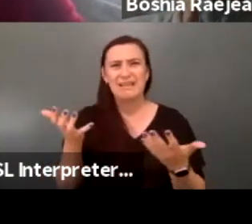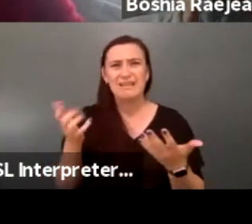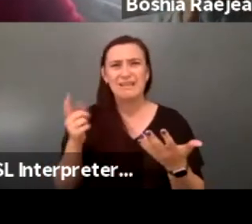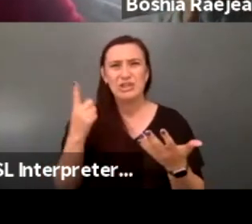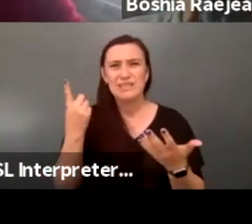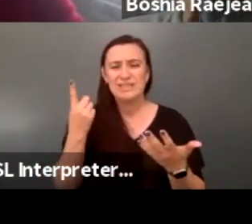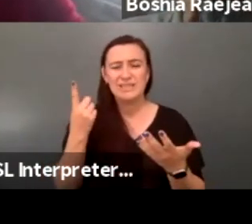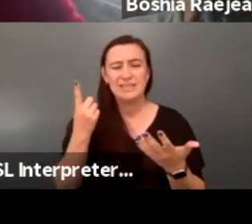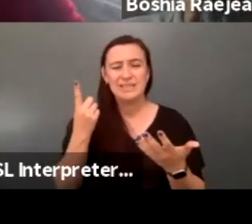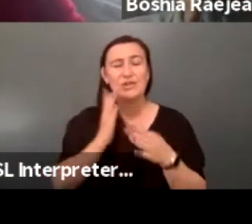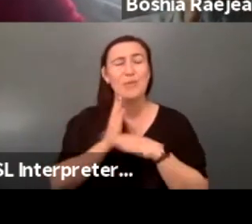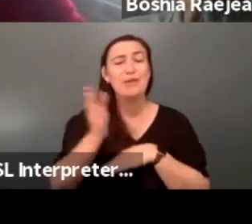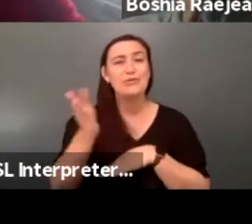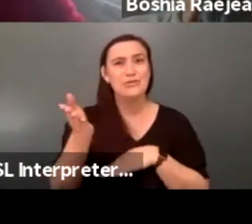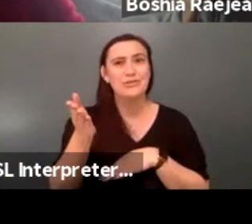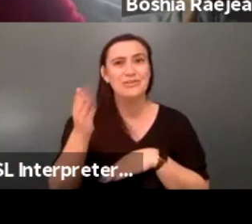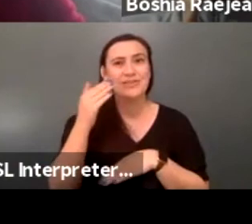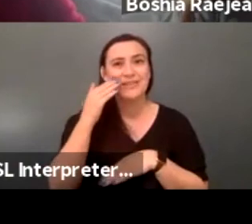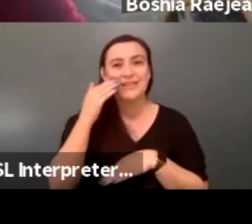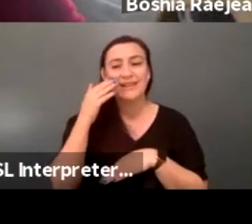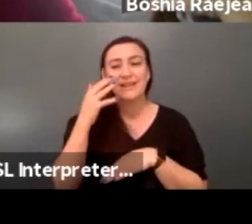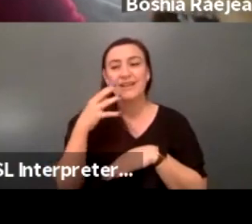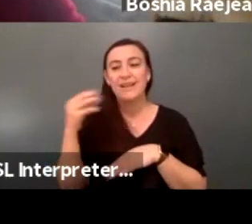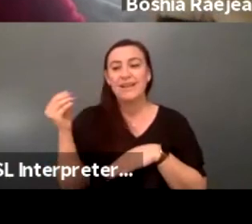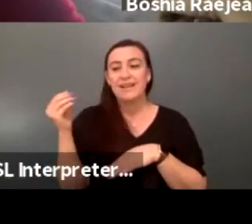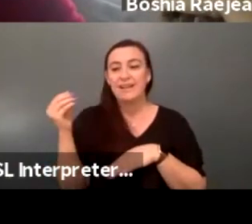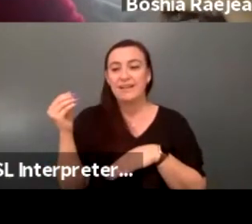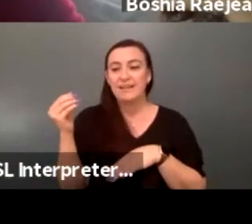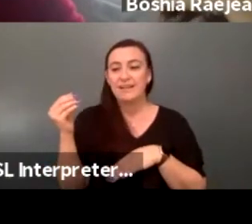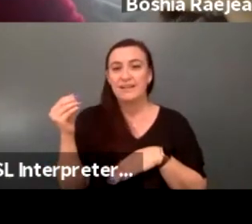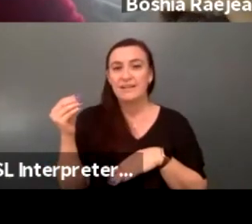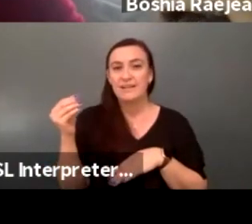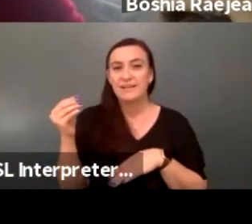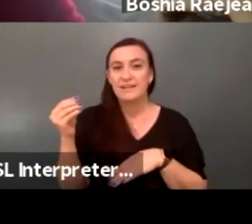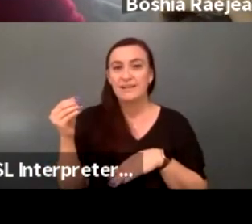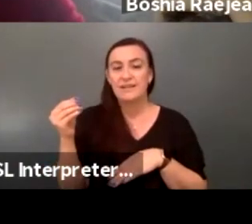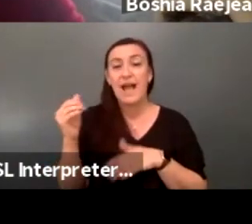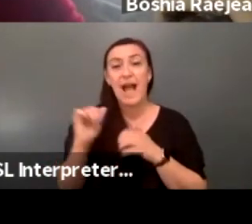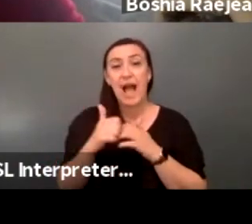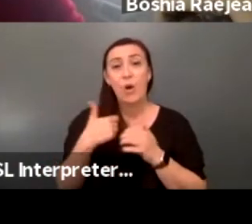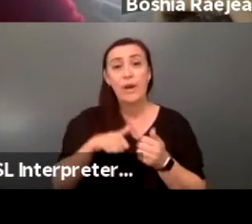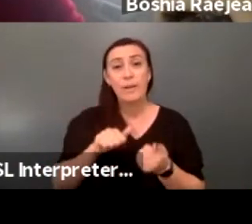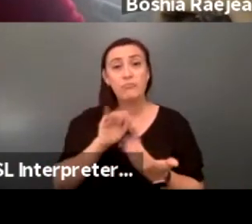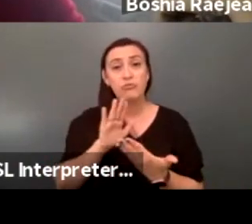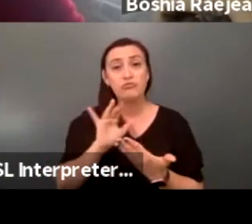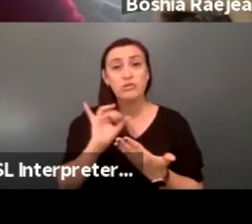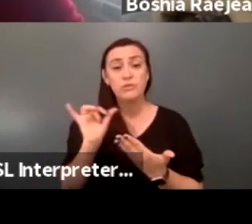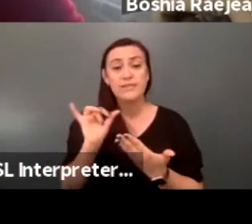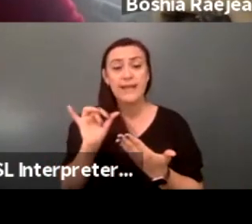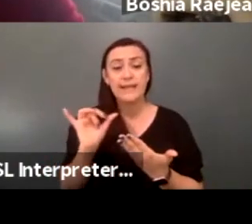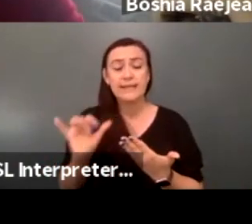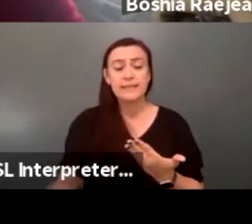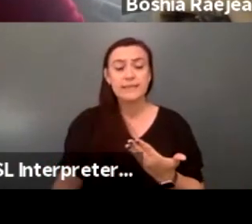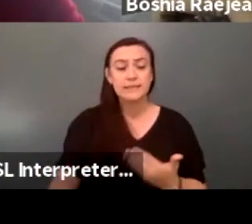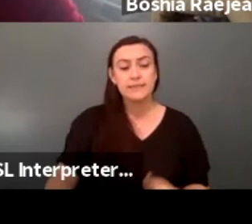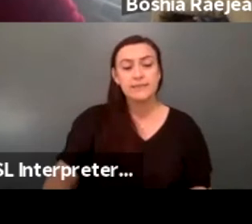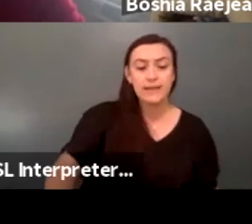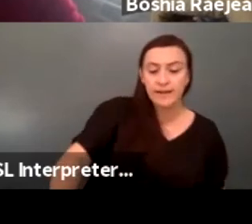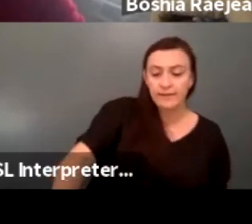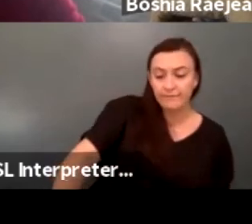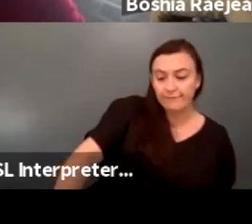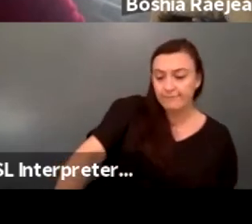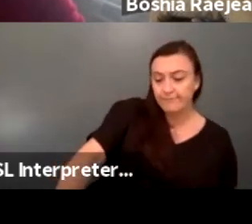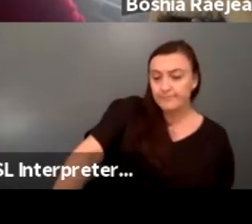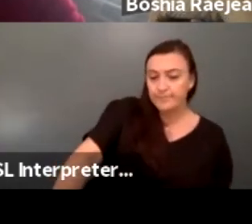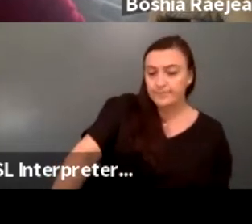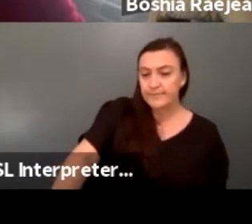bit much. And we were, the way that we approached it was like kind of like the farming